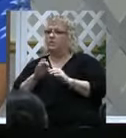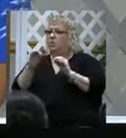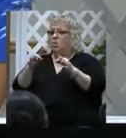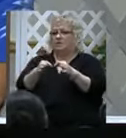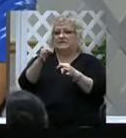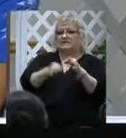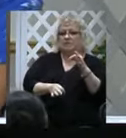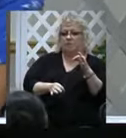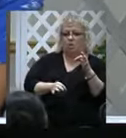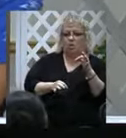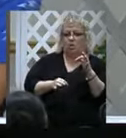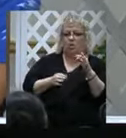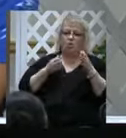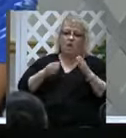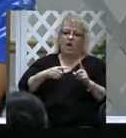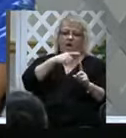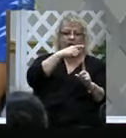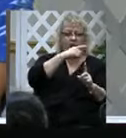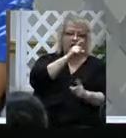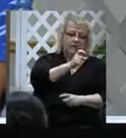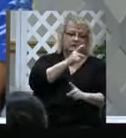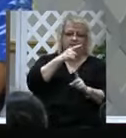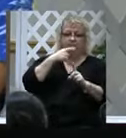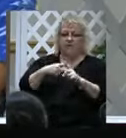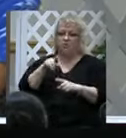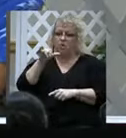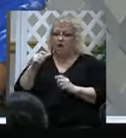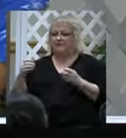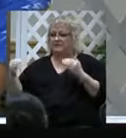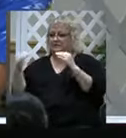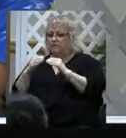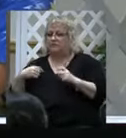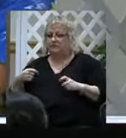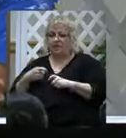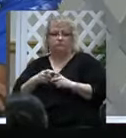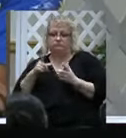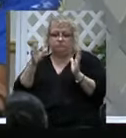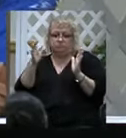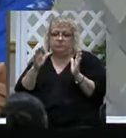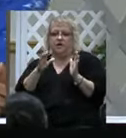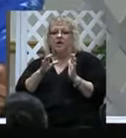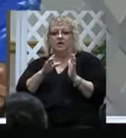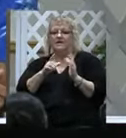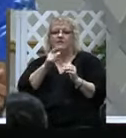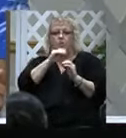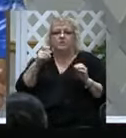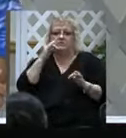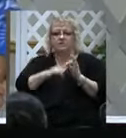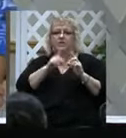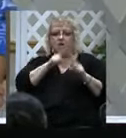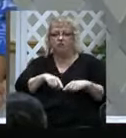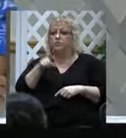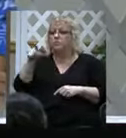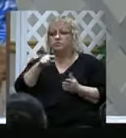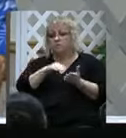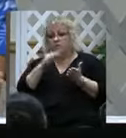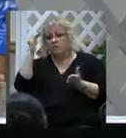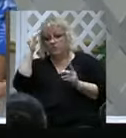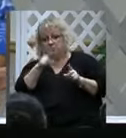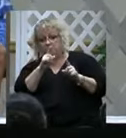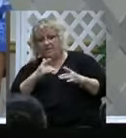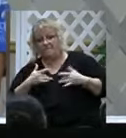thumb to know, X plus Y equals, Spanish. You really just need to consider all these factors. And then once you have a tracking record and you've been